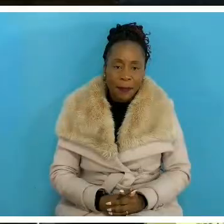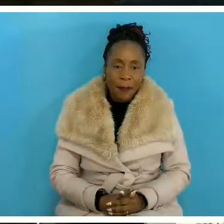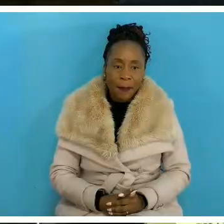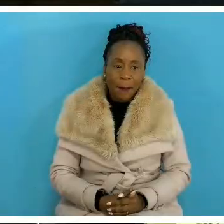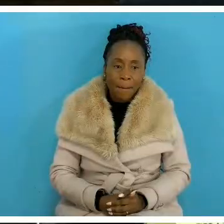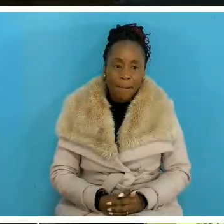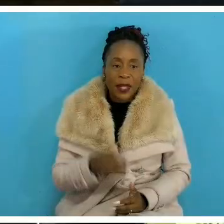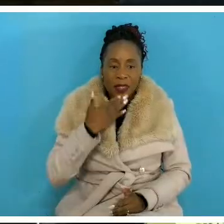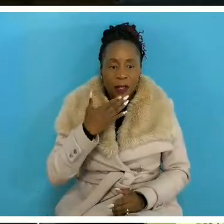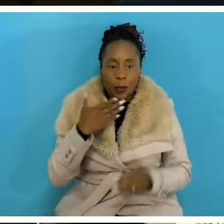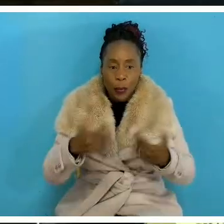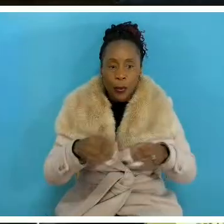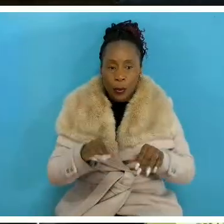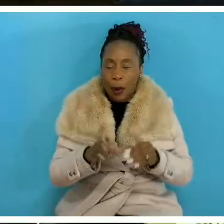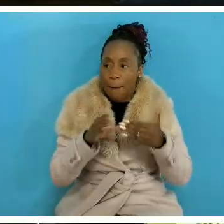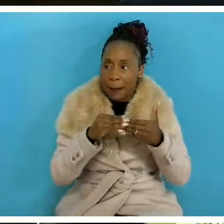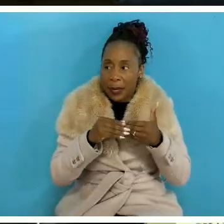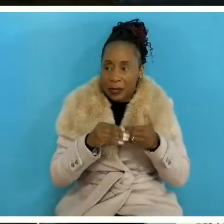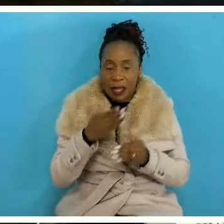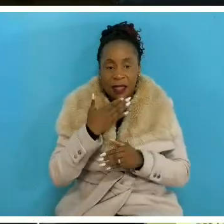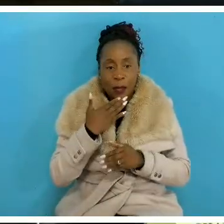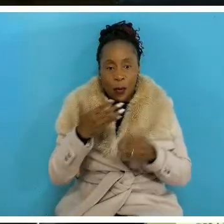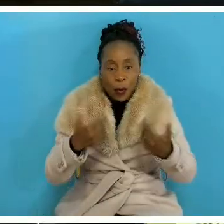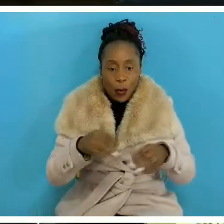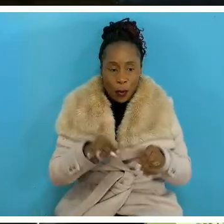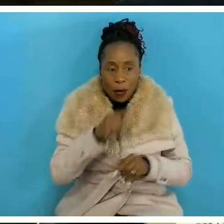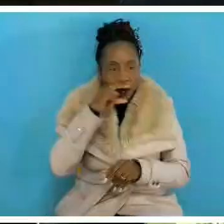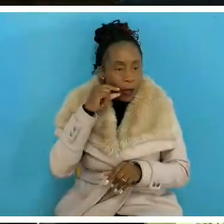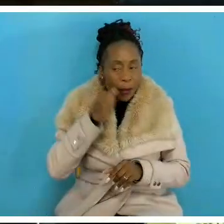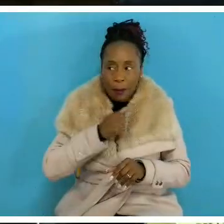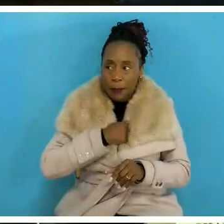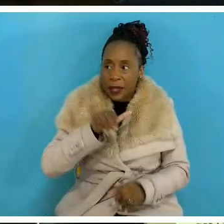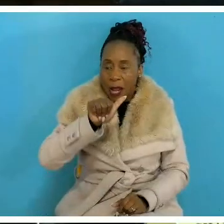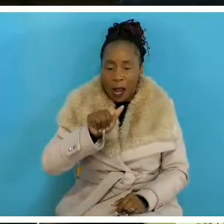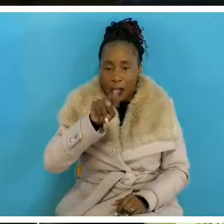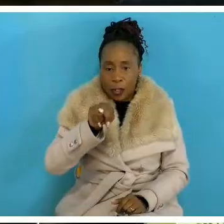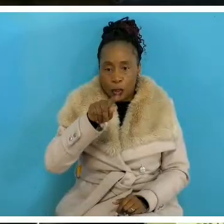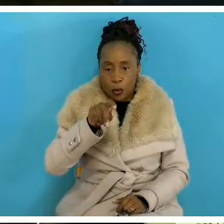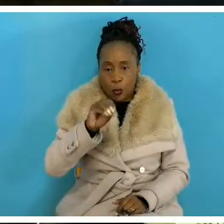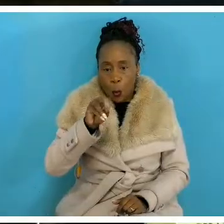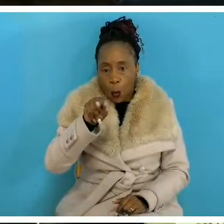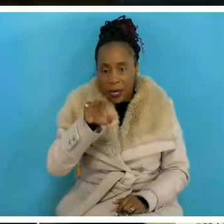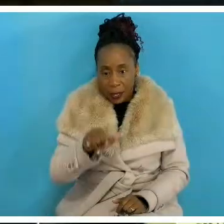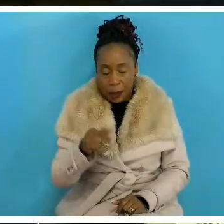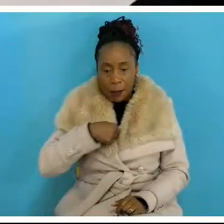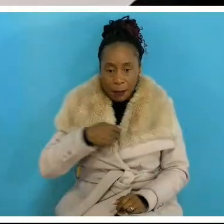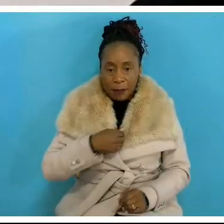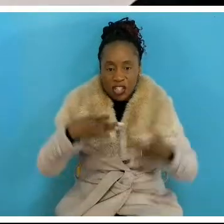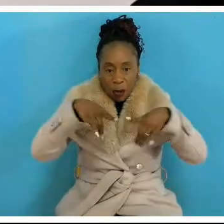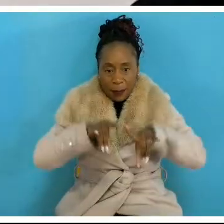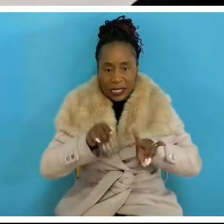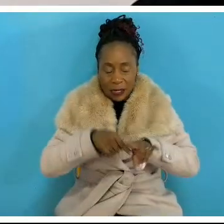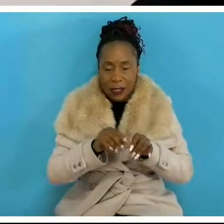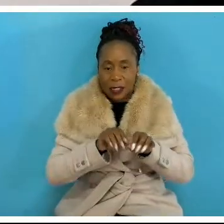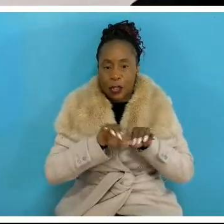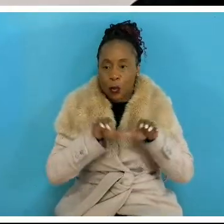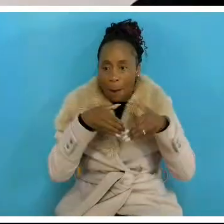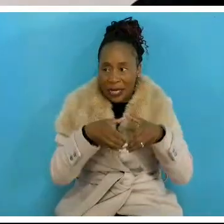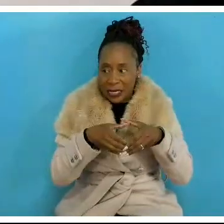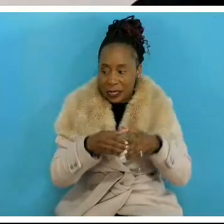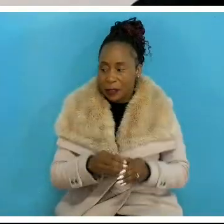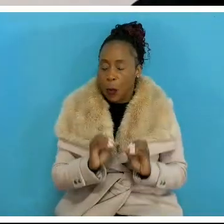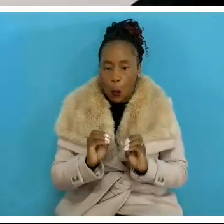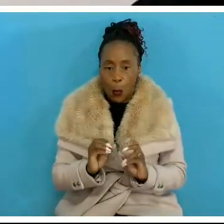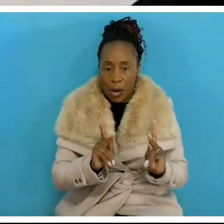Thank you very much, members. Baie dankie. My naam is Anton Alberts en ek is die voorsitter van die komitee. Right,